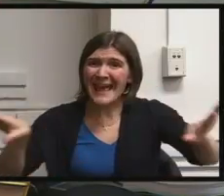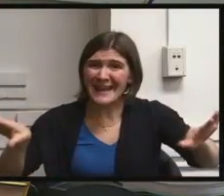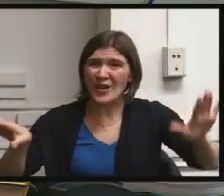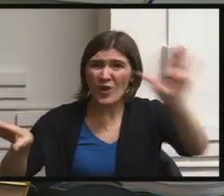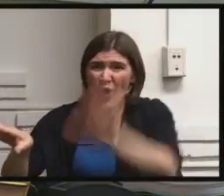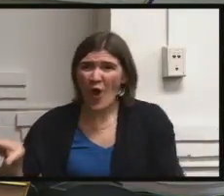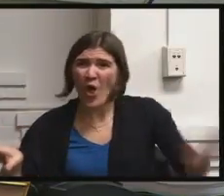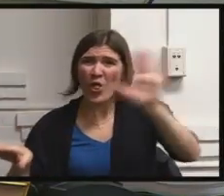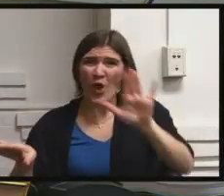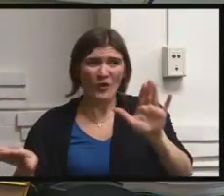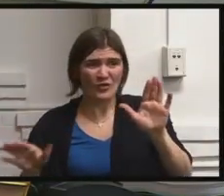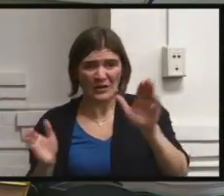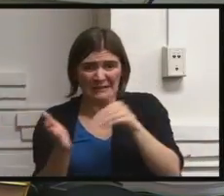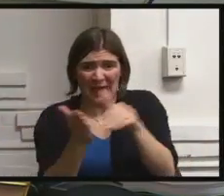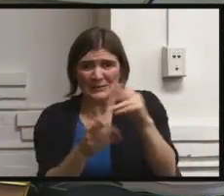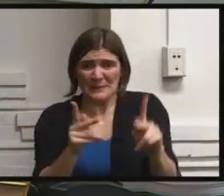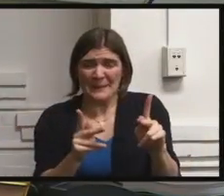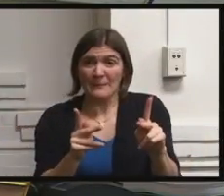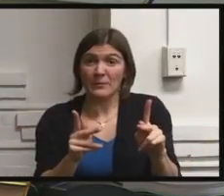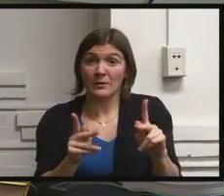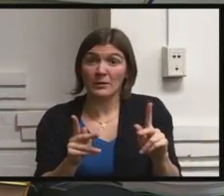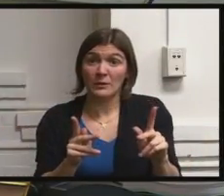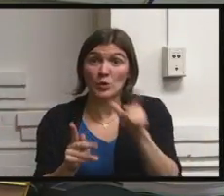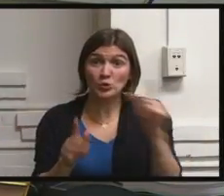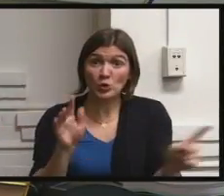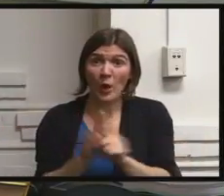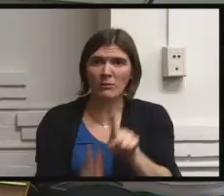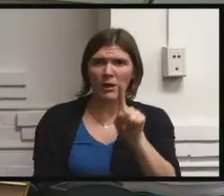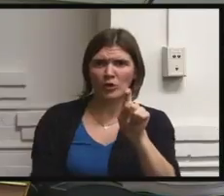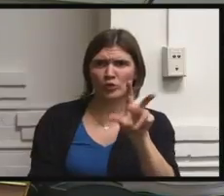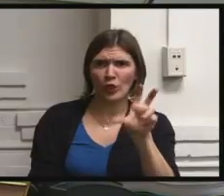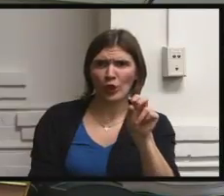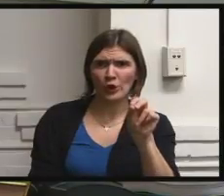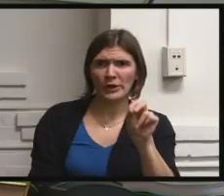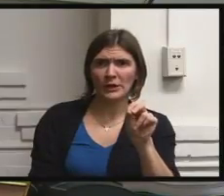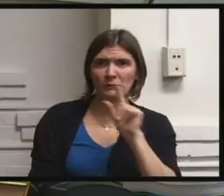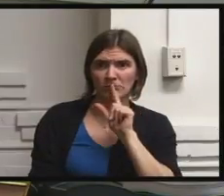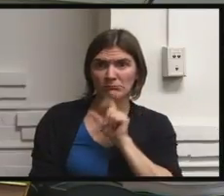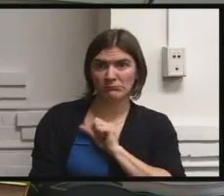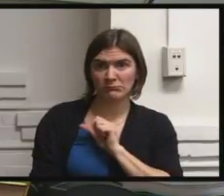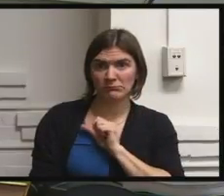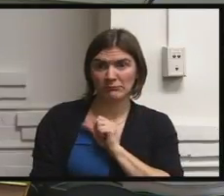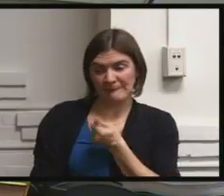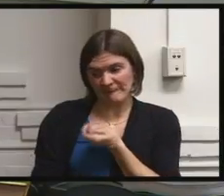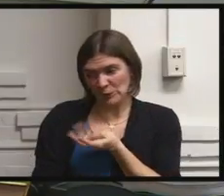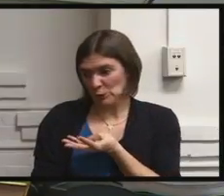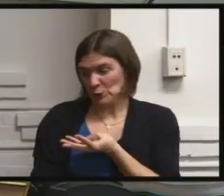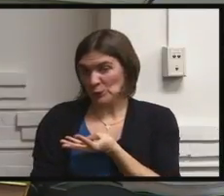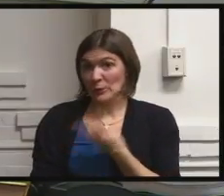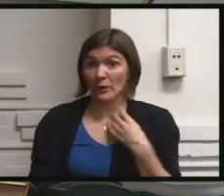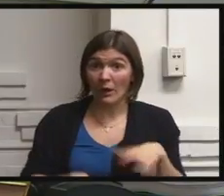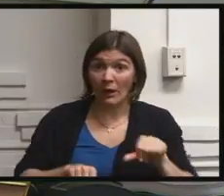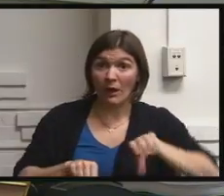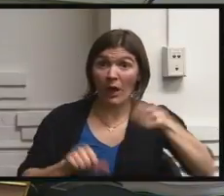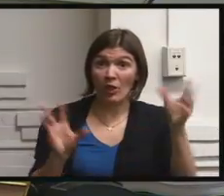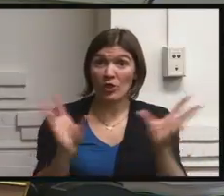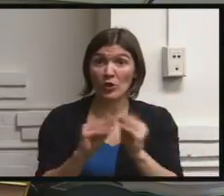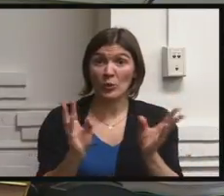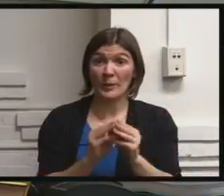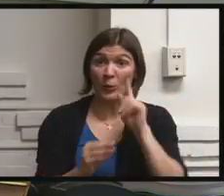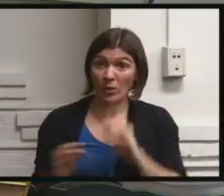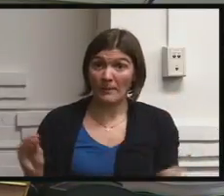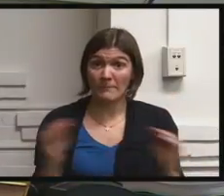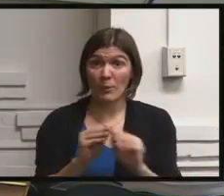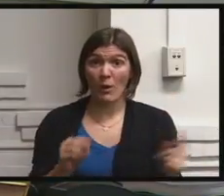just don't, I'm not sure there's much more that we can do, or many more people that we're going to be able to